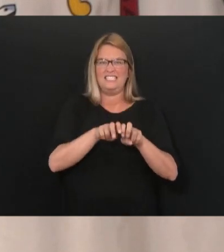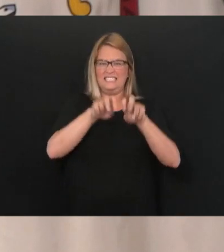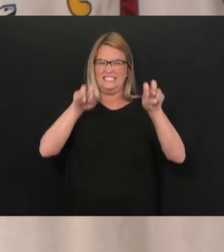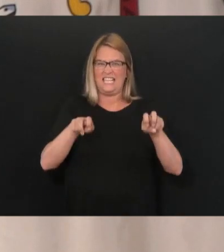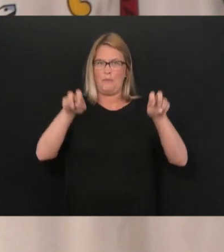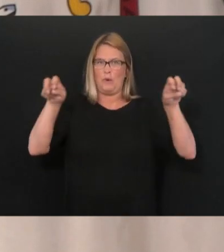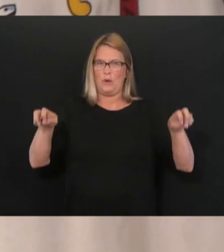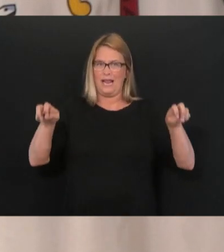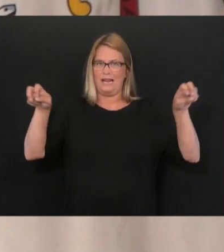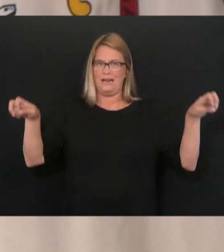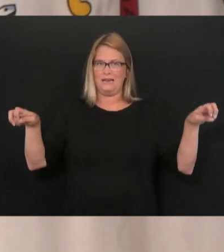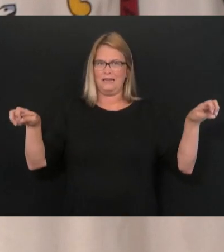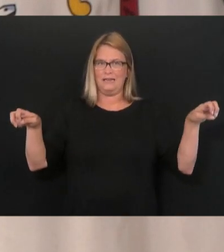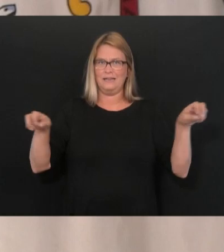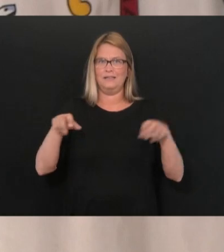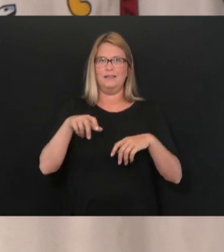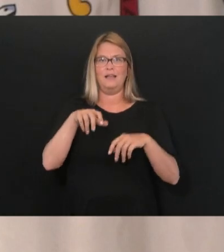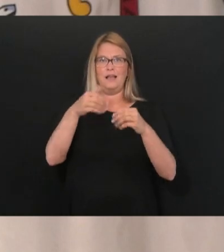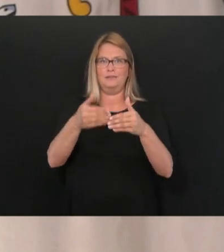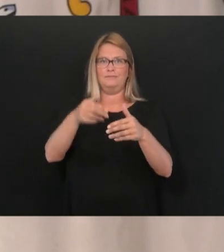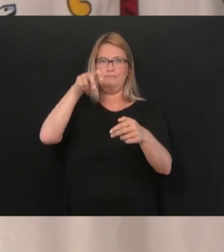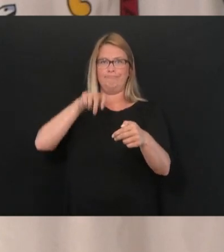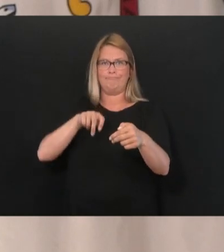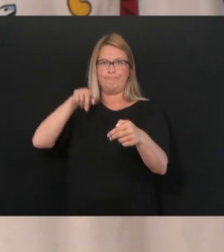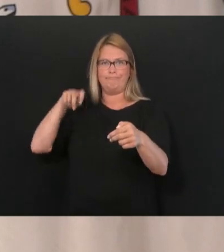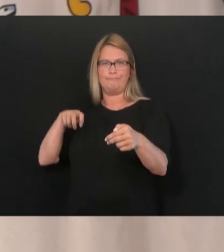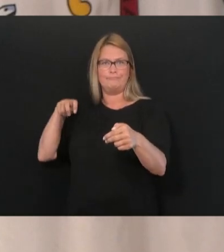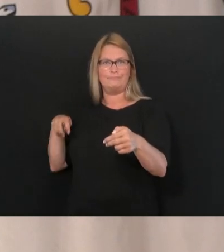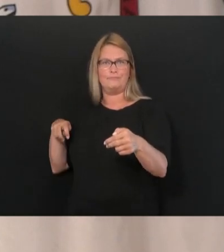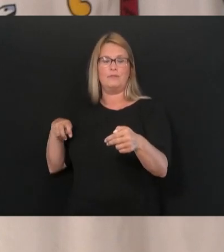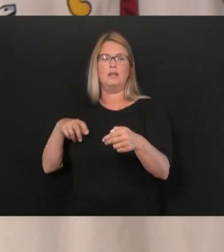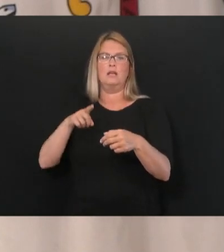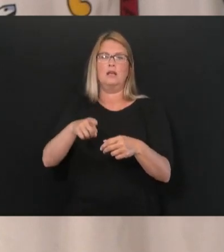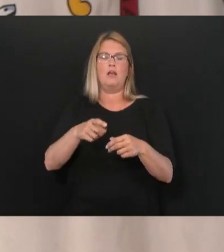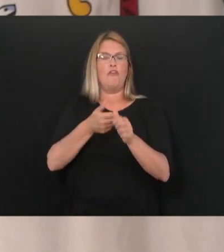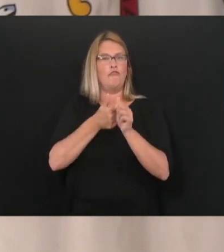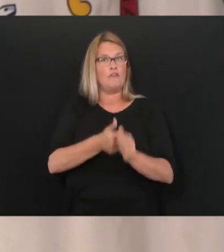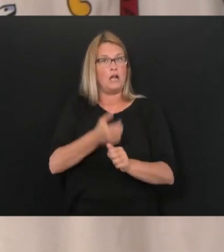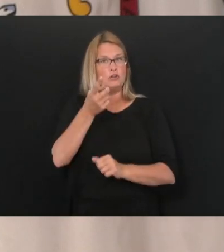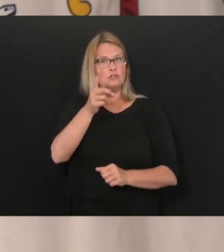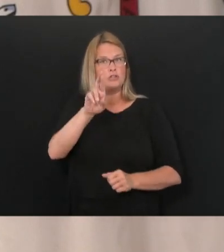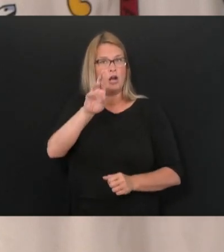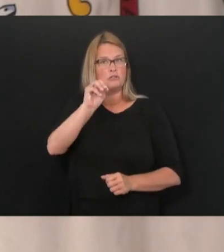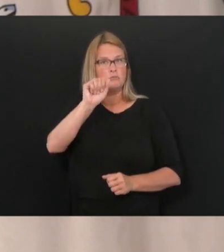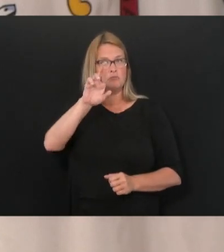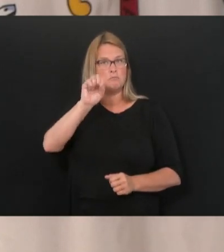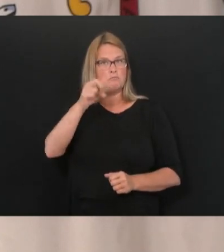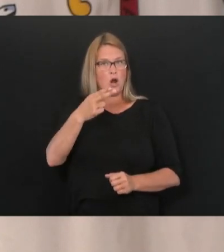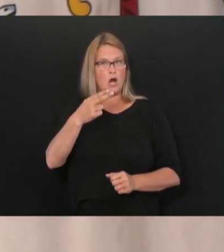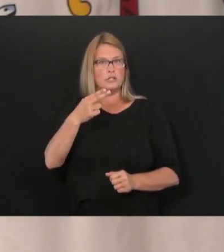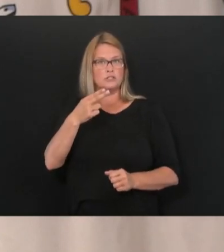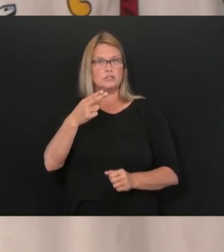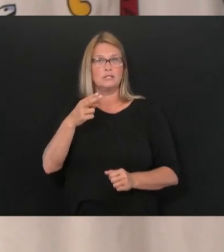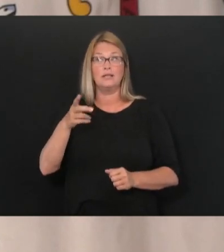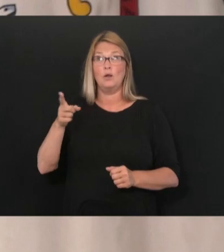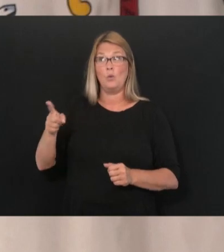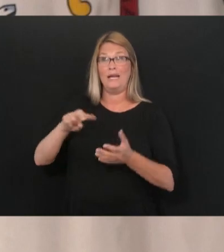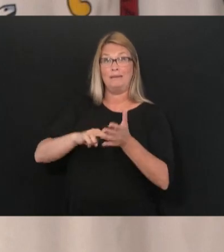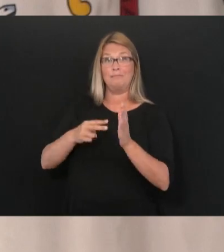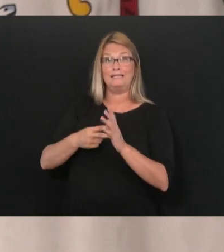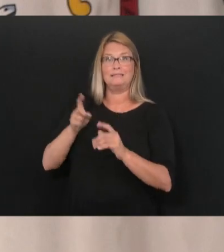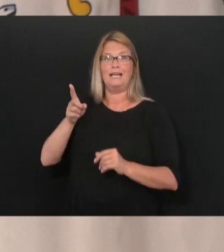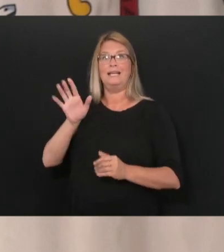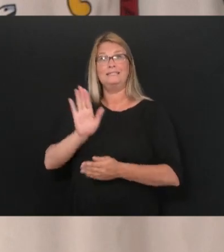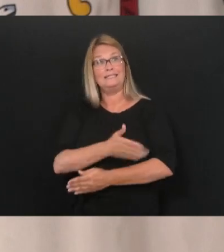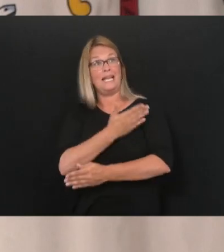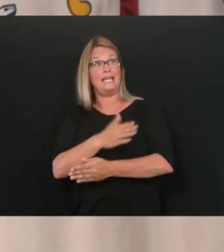as your social distancing, as far as wearing masks. Listen to Dr. Marsh as he says, singing or talking loudly